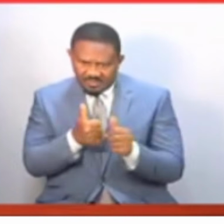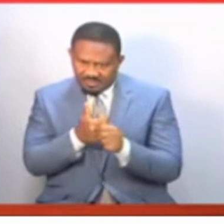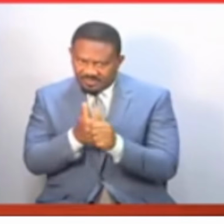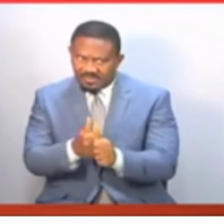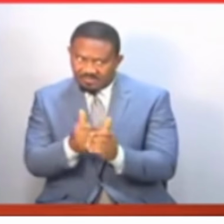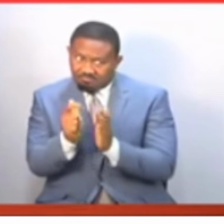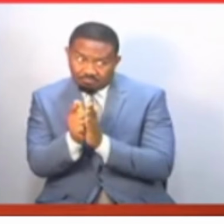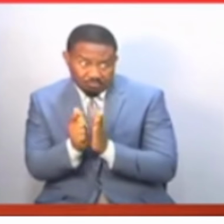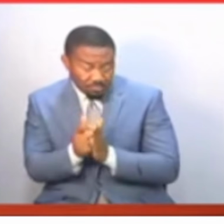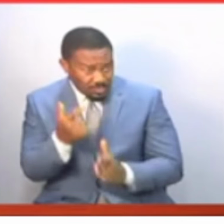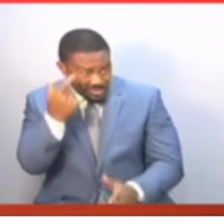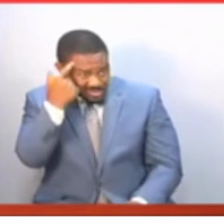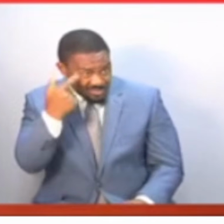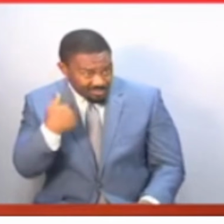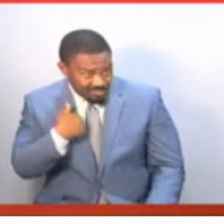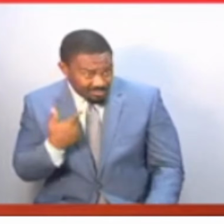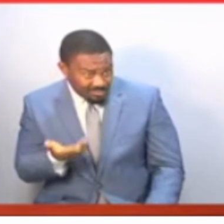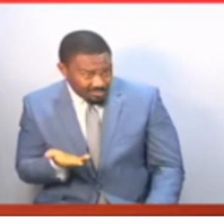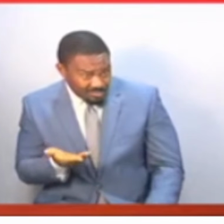rules.